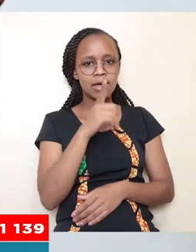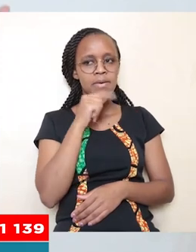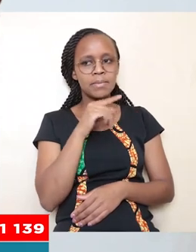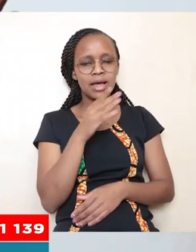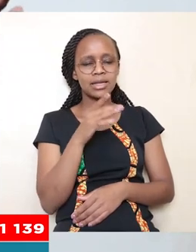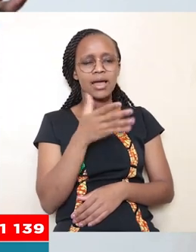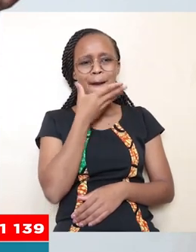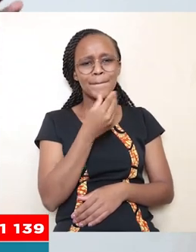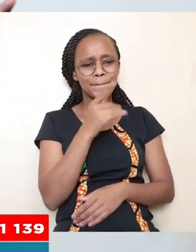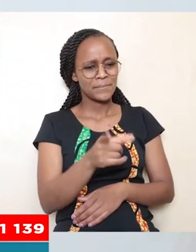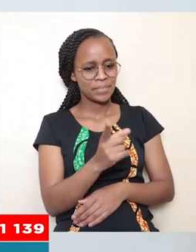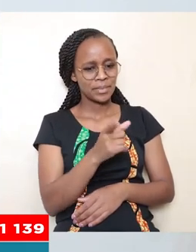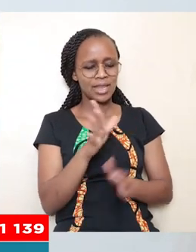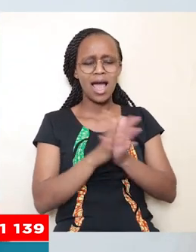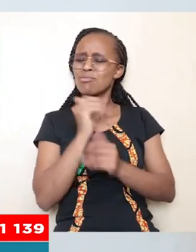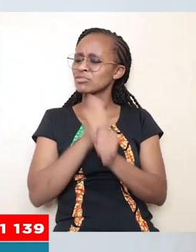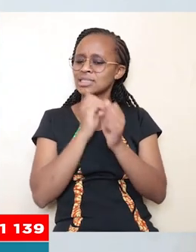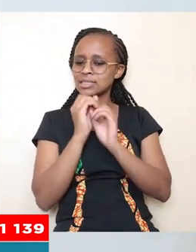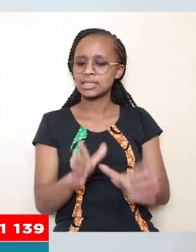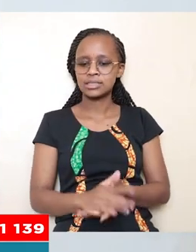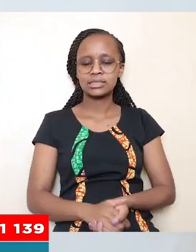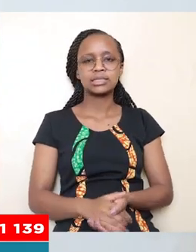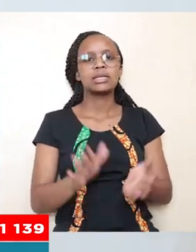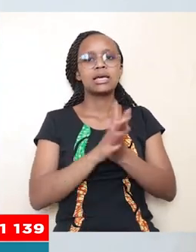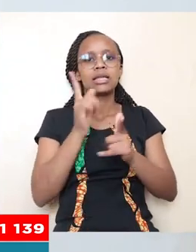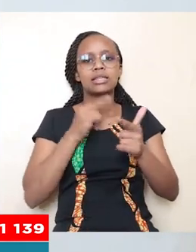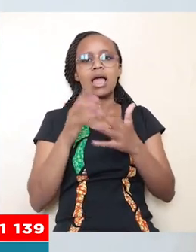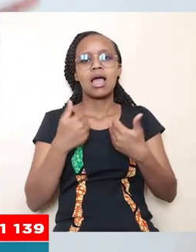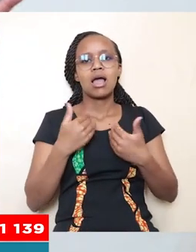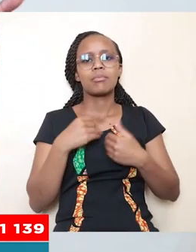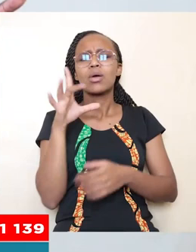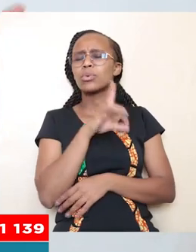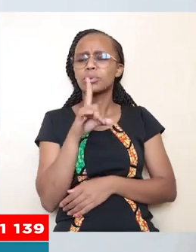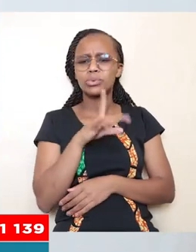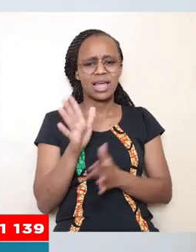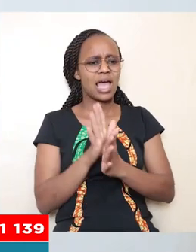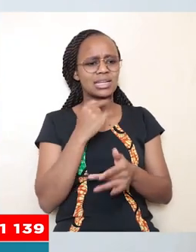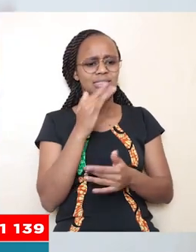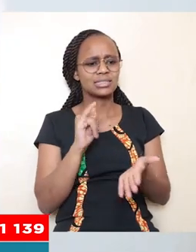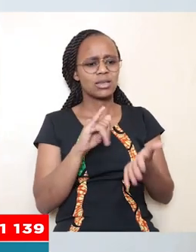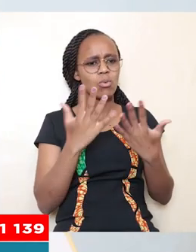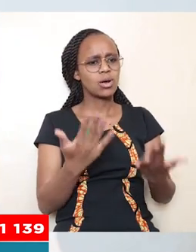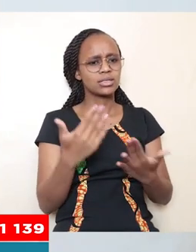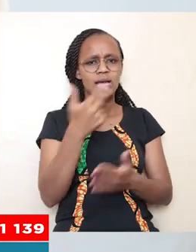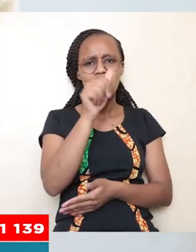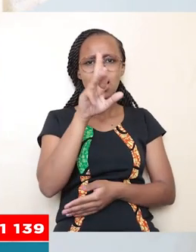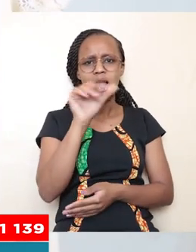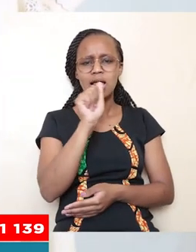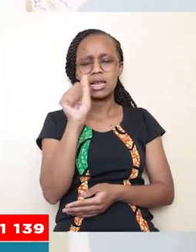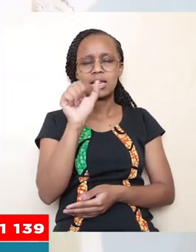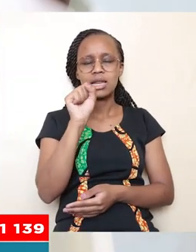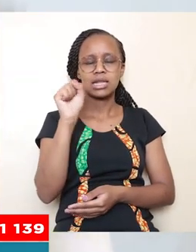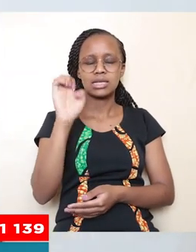he's a gentleman, this gentleman did nothing. And then after you have been harassed, then he tells you, go